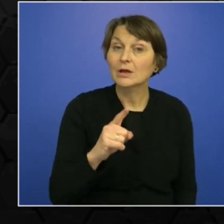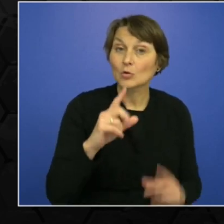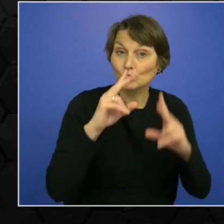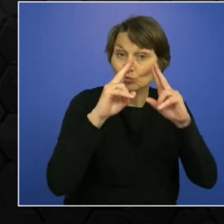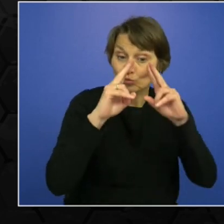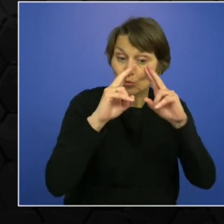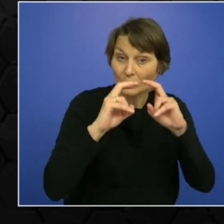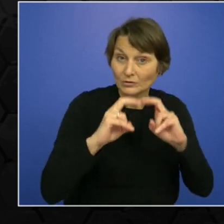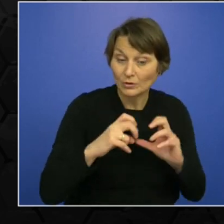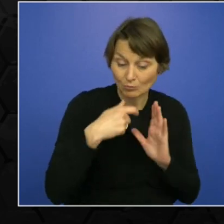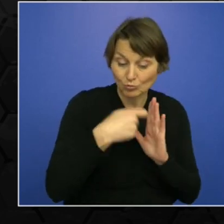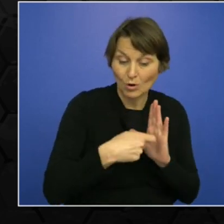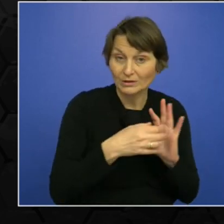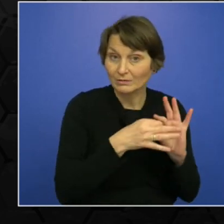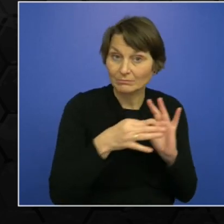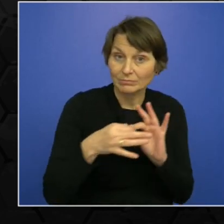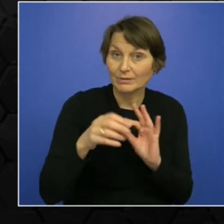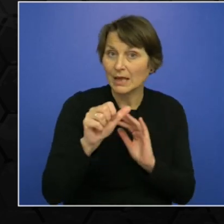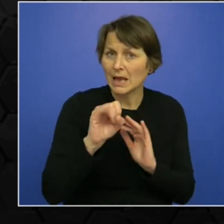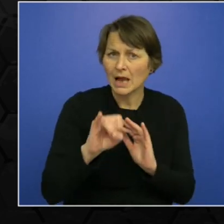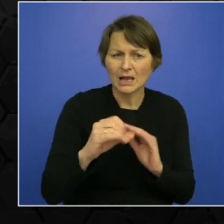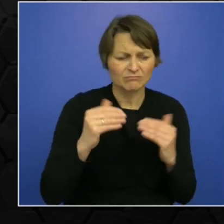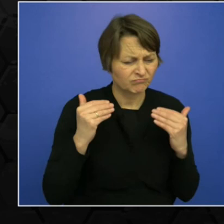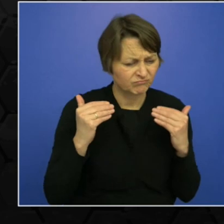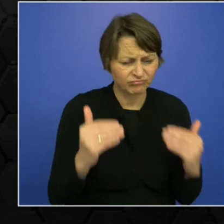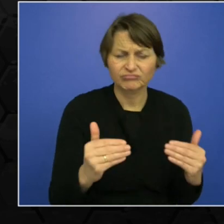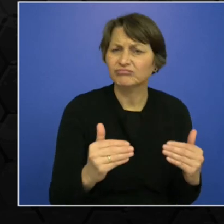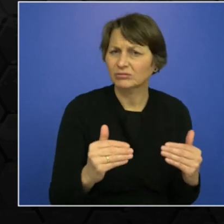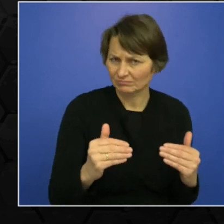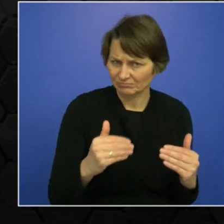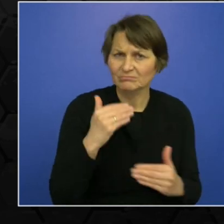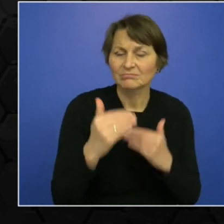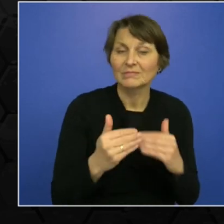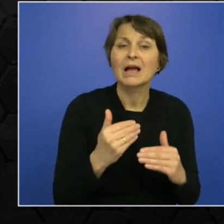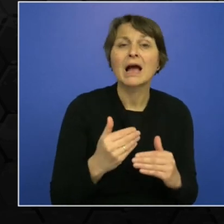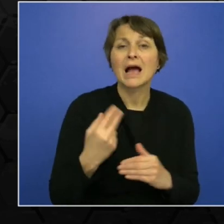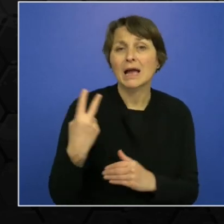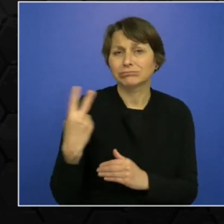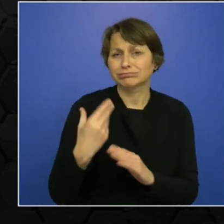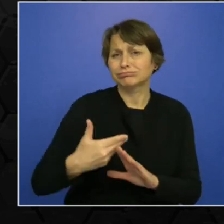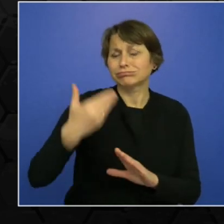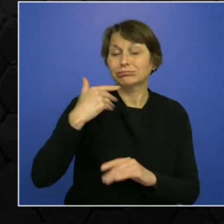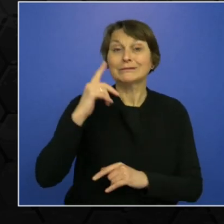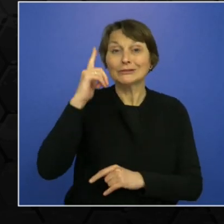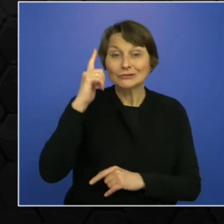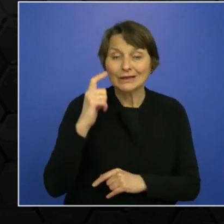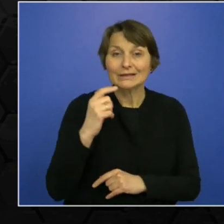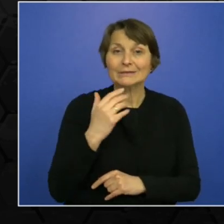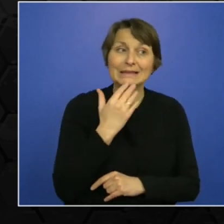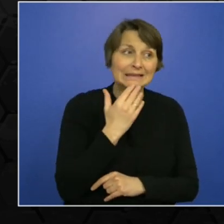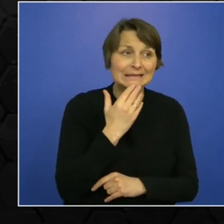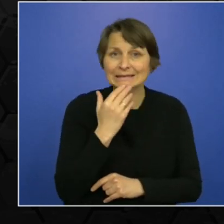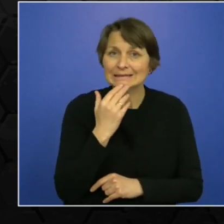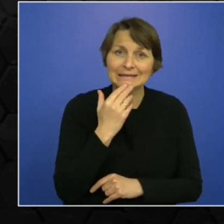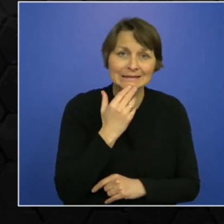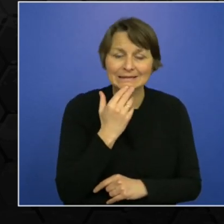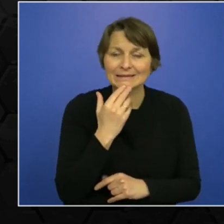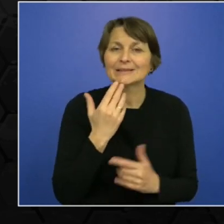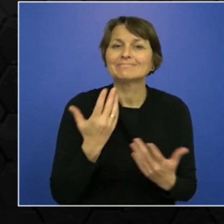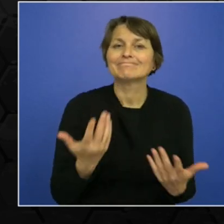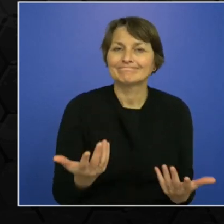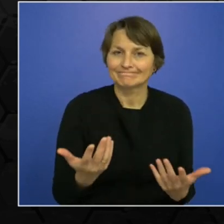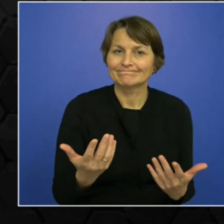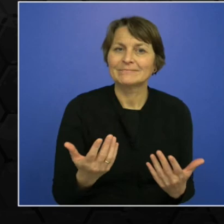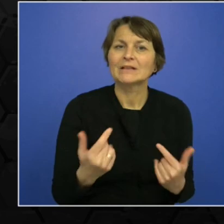AI, I'd say go right ahead. I remember when we were starting out, for some weird reason, I thought research is for probably more